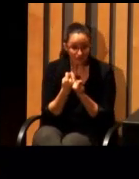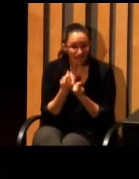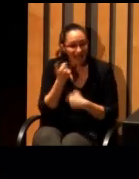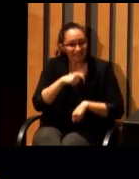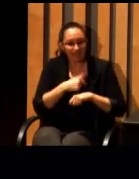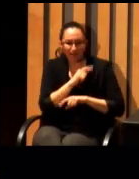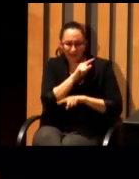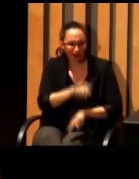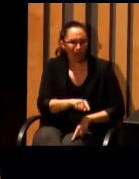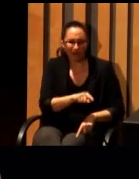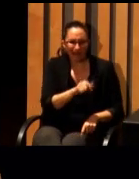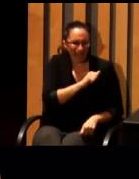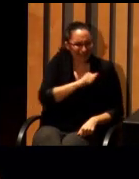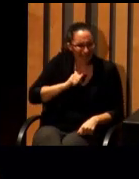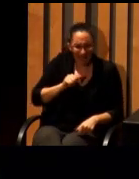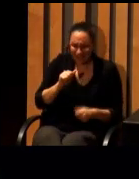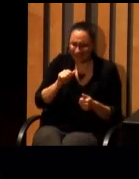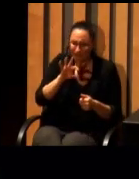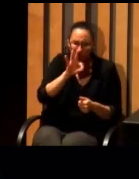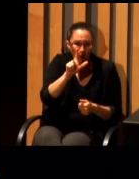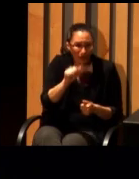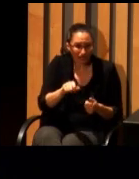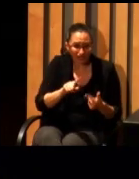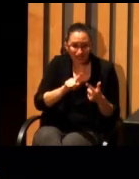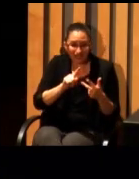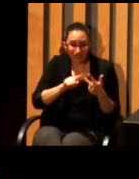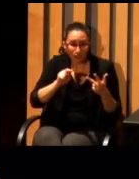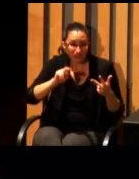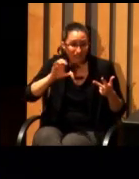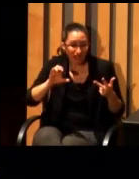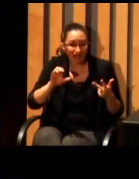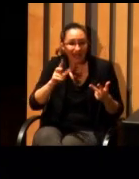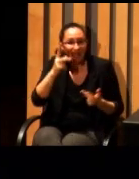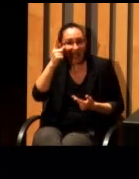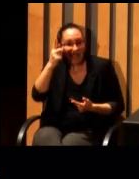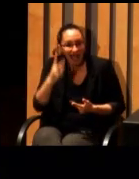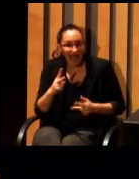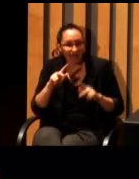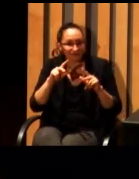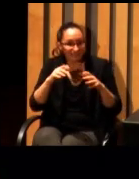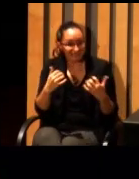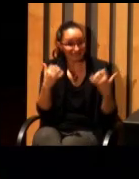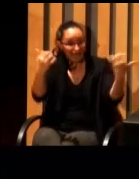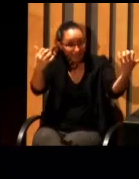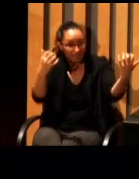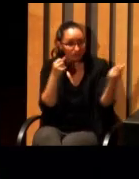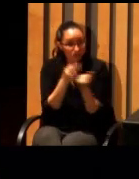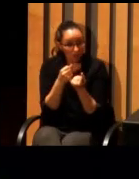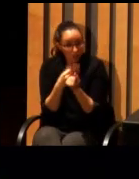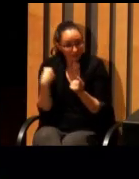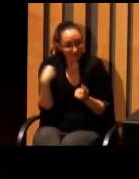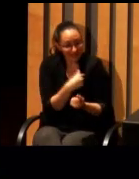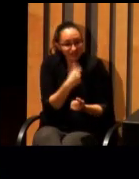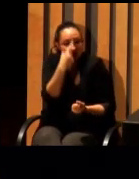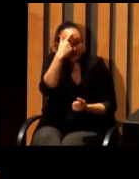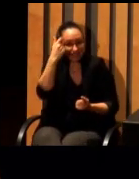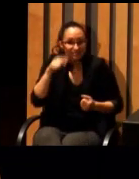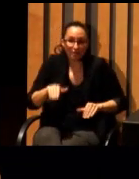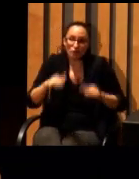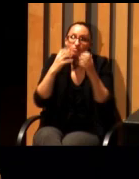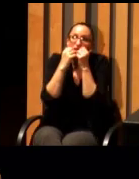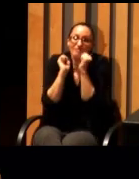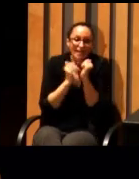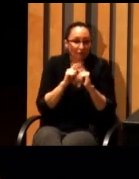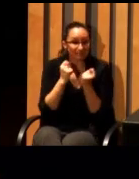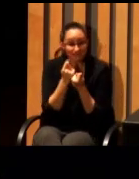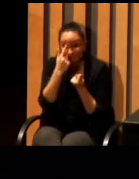in Carolina, and half the stadium will be burgundy and gold because that's the team they grew up loving. And that